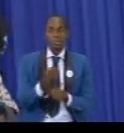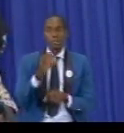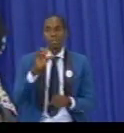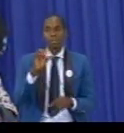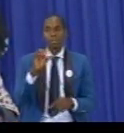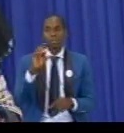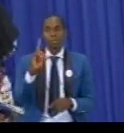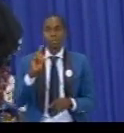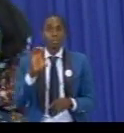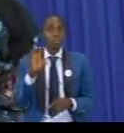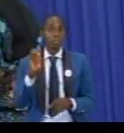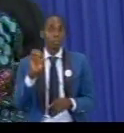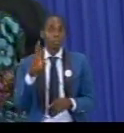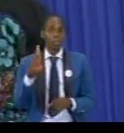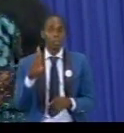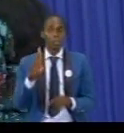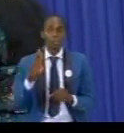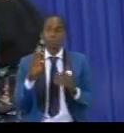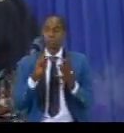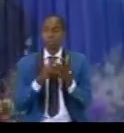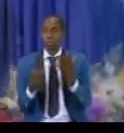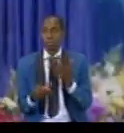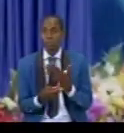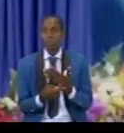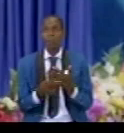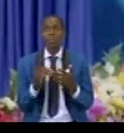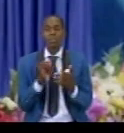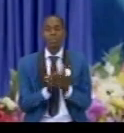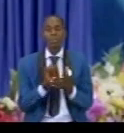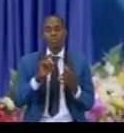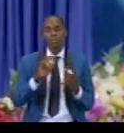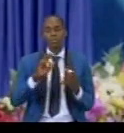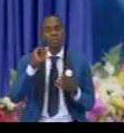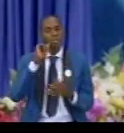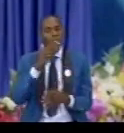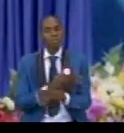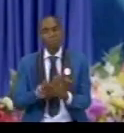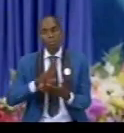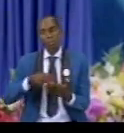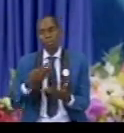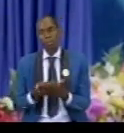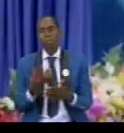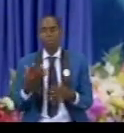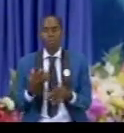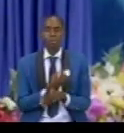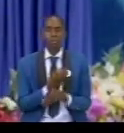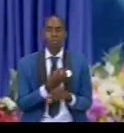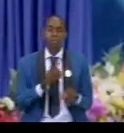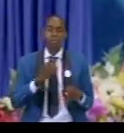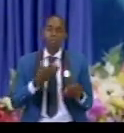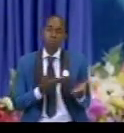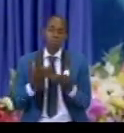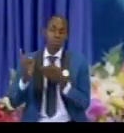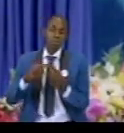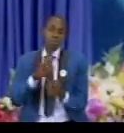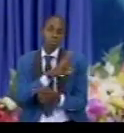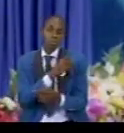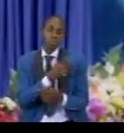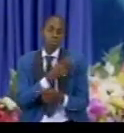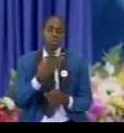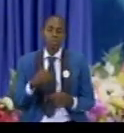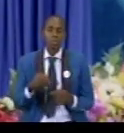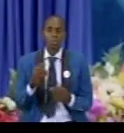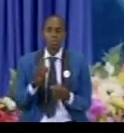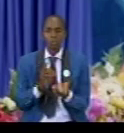labor in the morning of that Sunday. So we went to exit. So when we got there, they examined her and the doctor said that